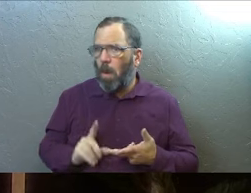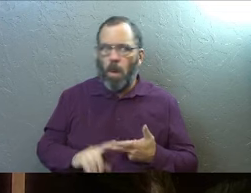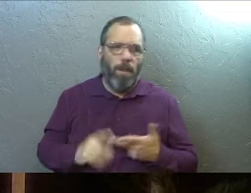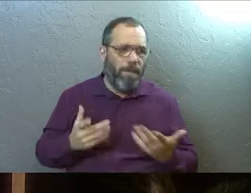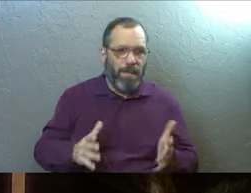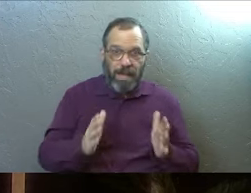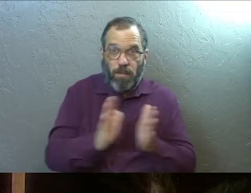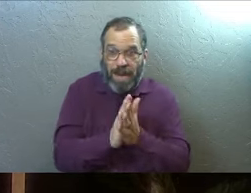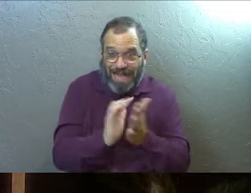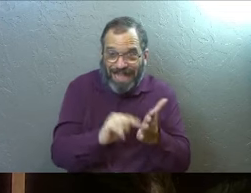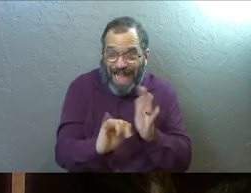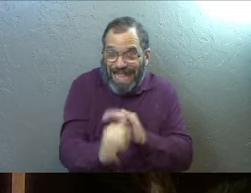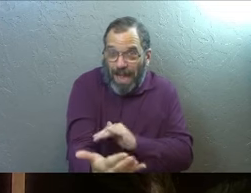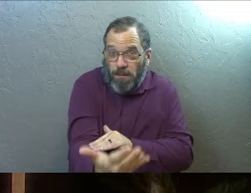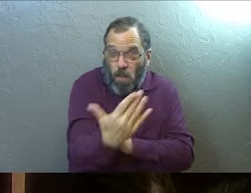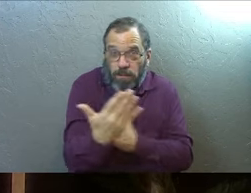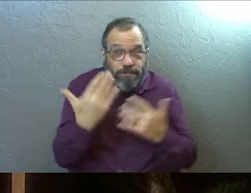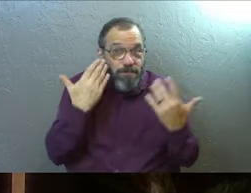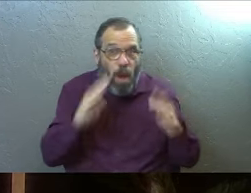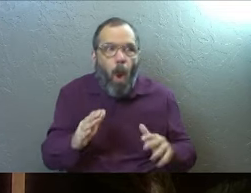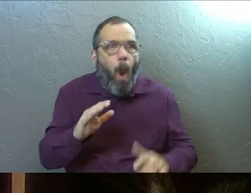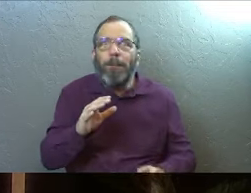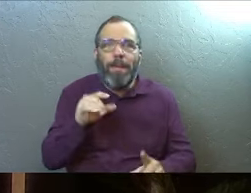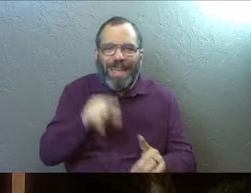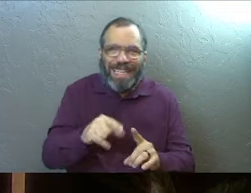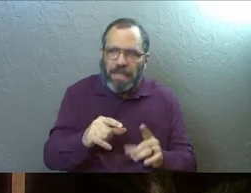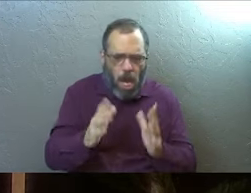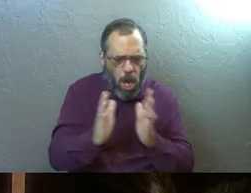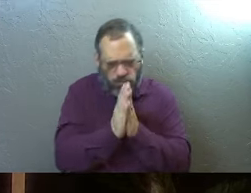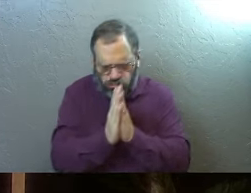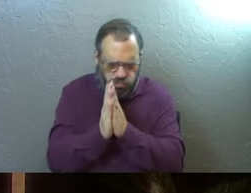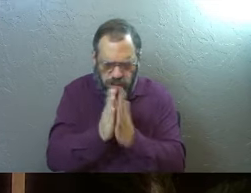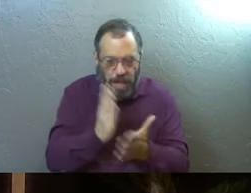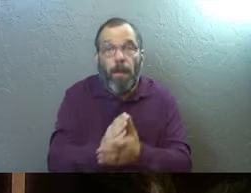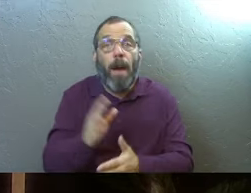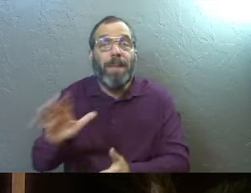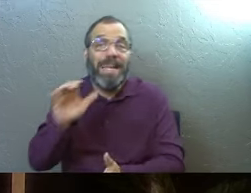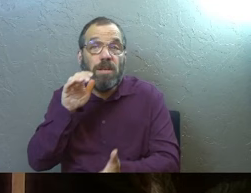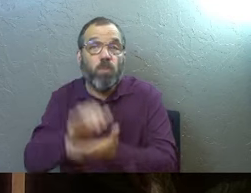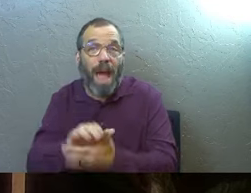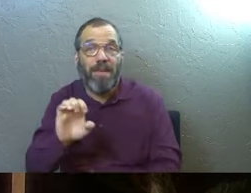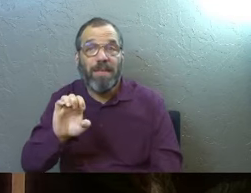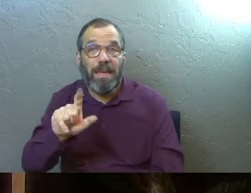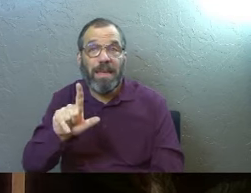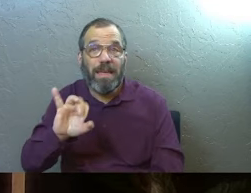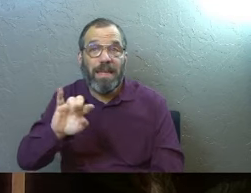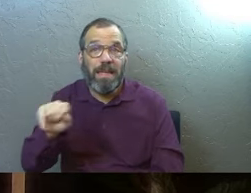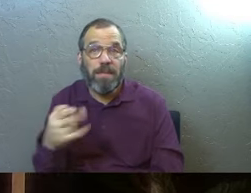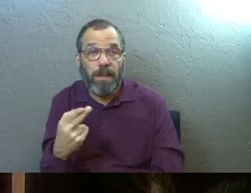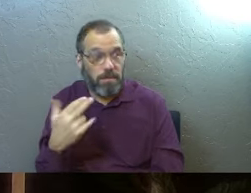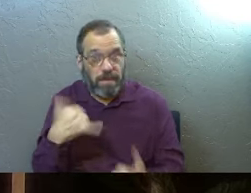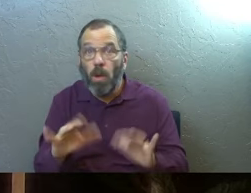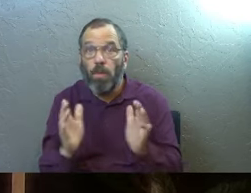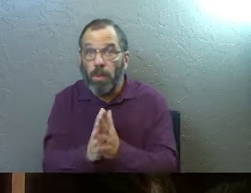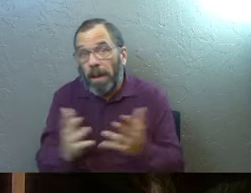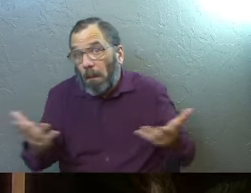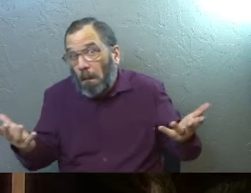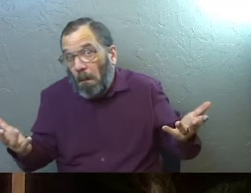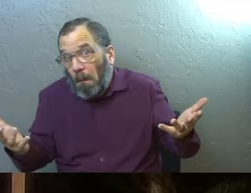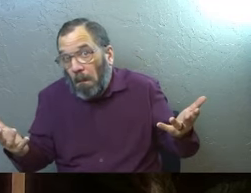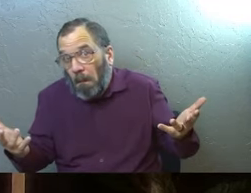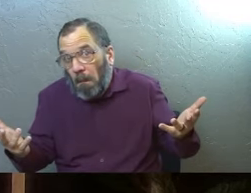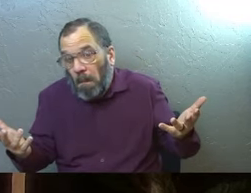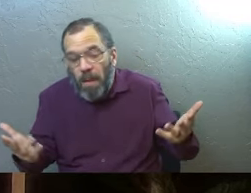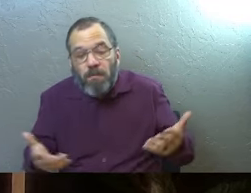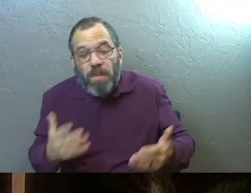just prayed it that morning. Maybe he stopped praying and Elizabeth is still praying. We don't know. And